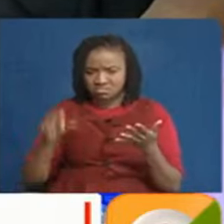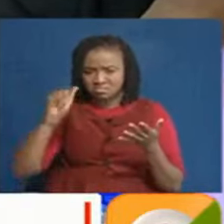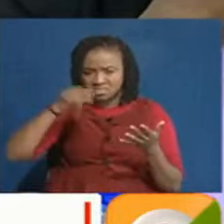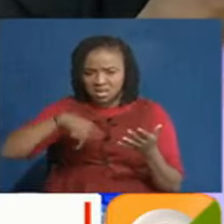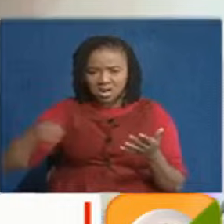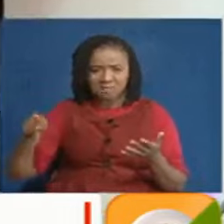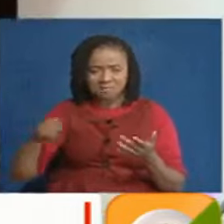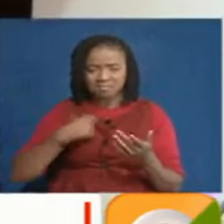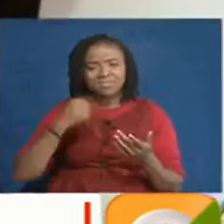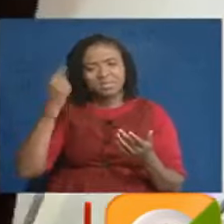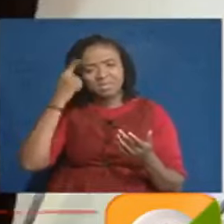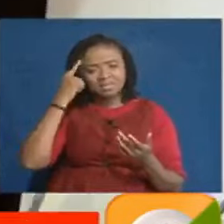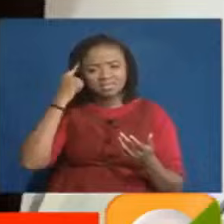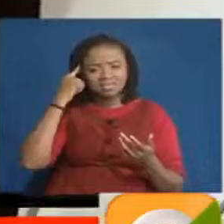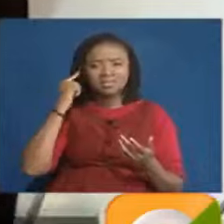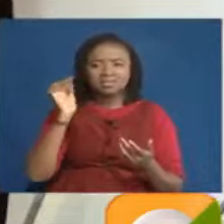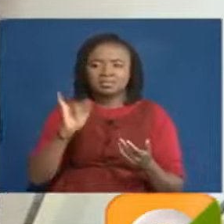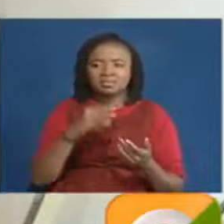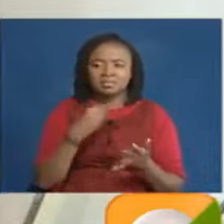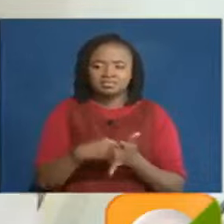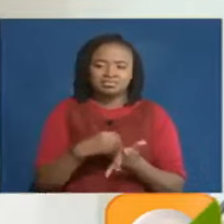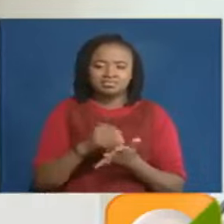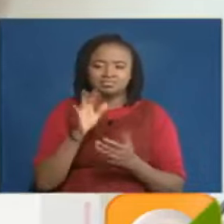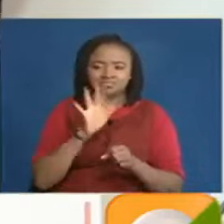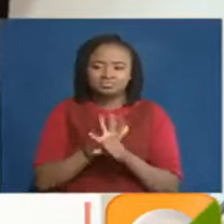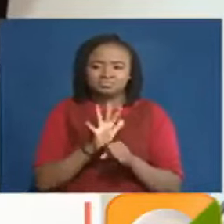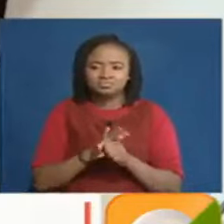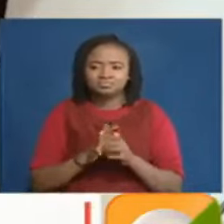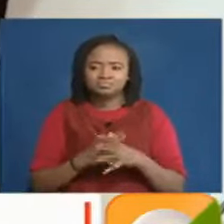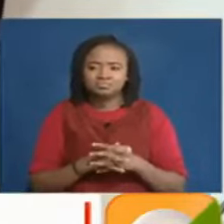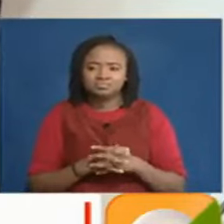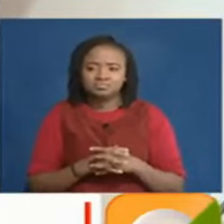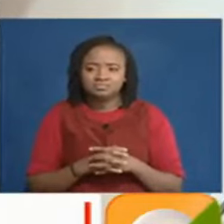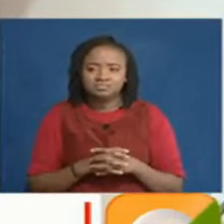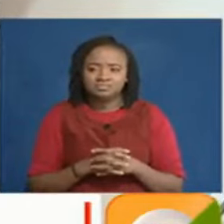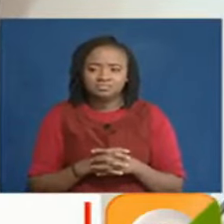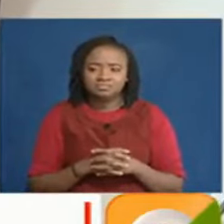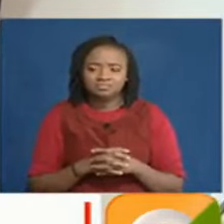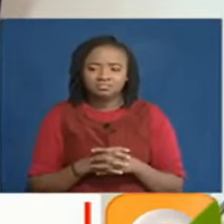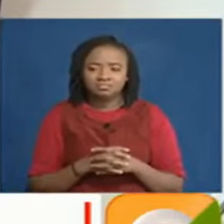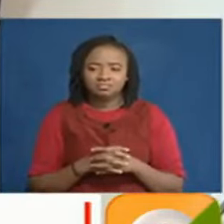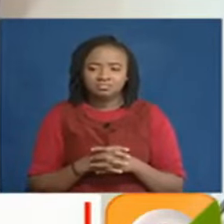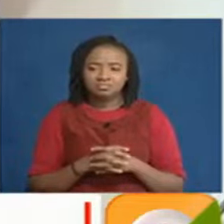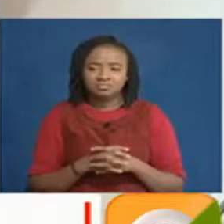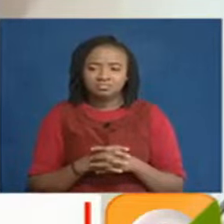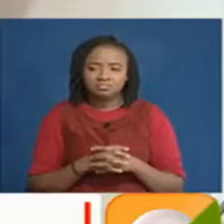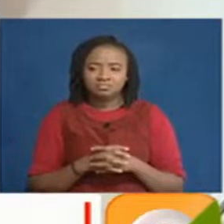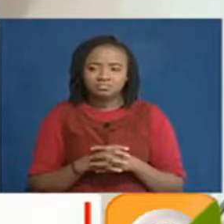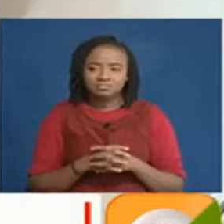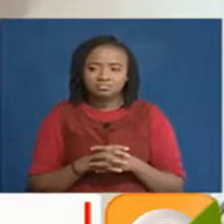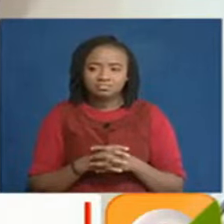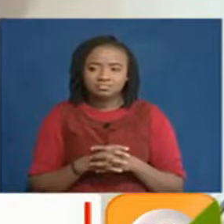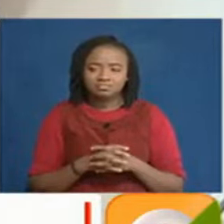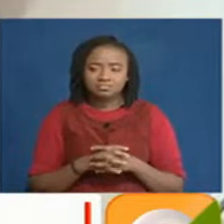that is too much. Design and development of digital platform Sana application. This is an application whereby artists